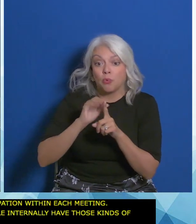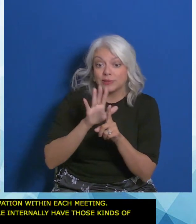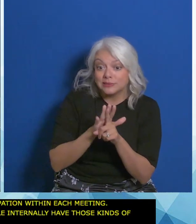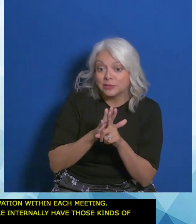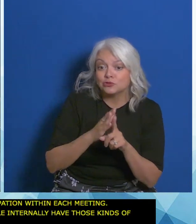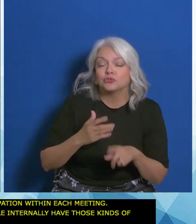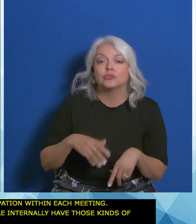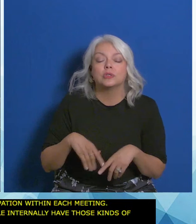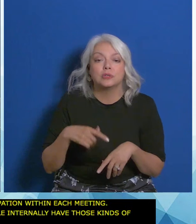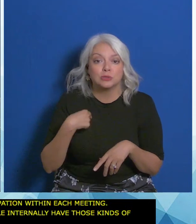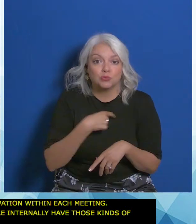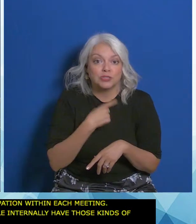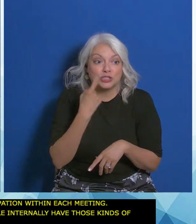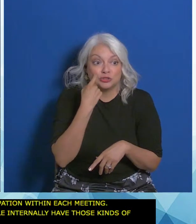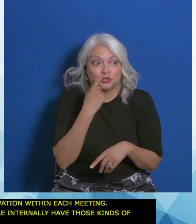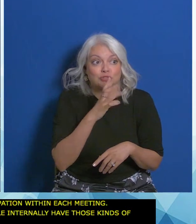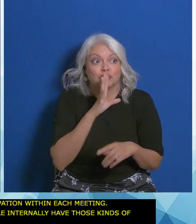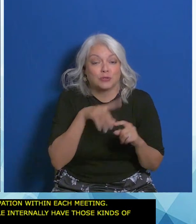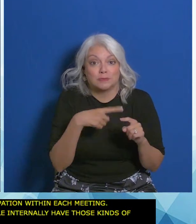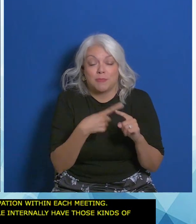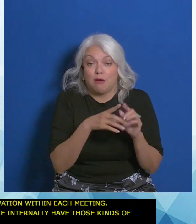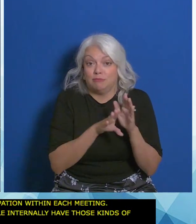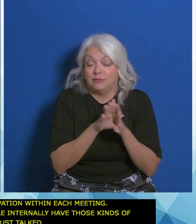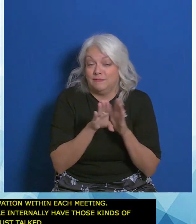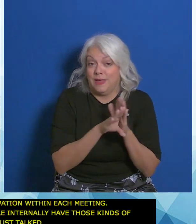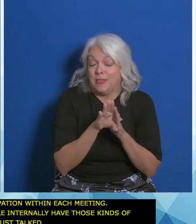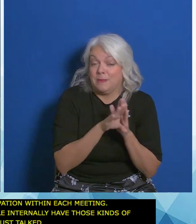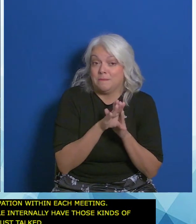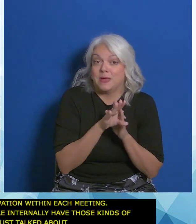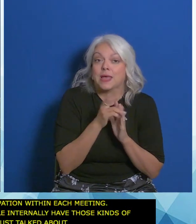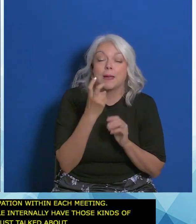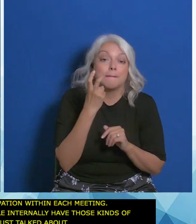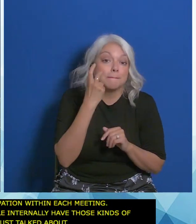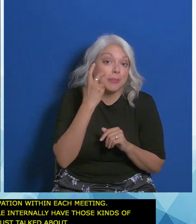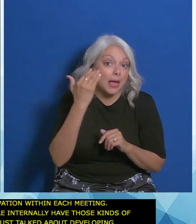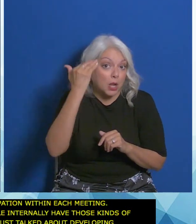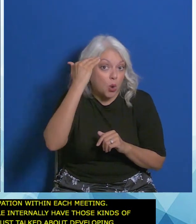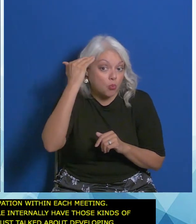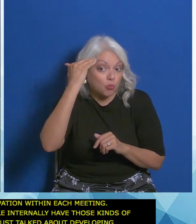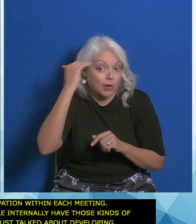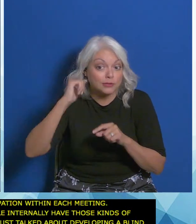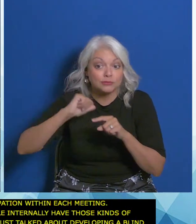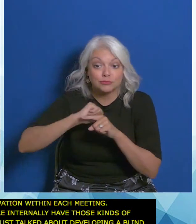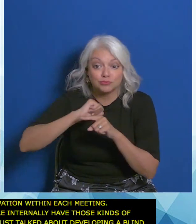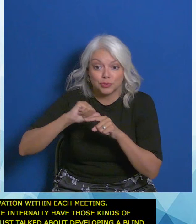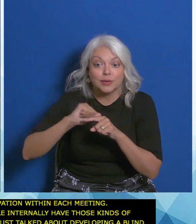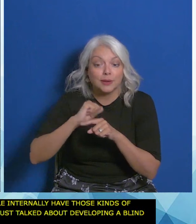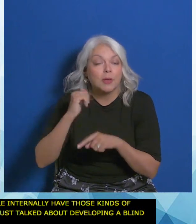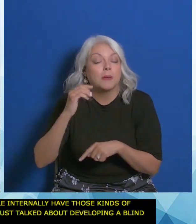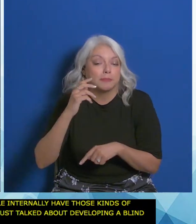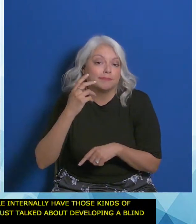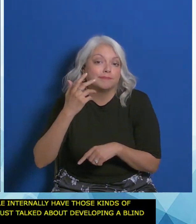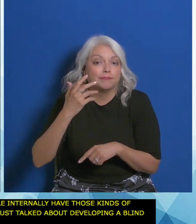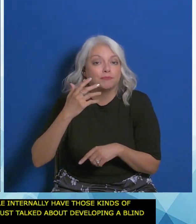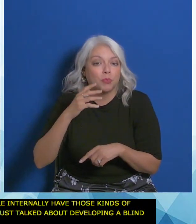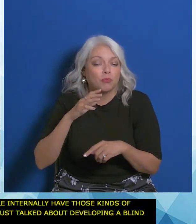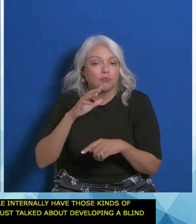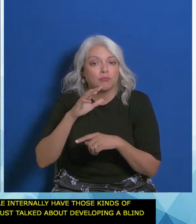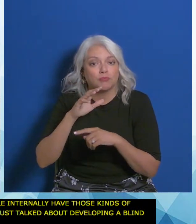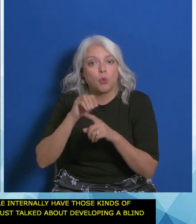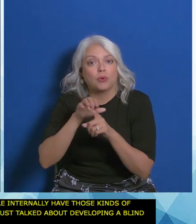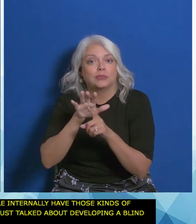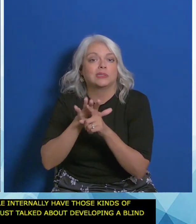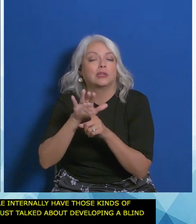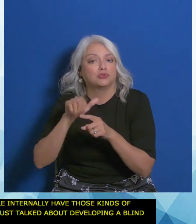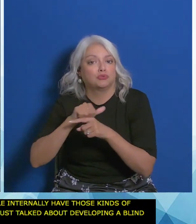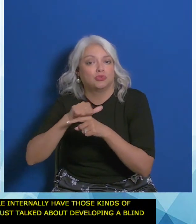orientations. We just talked about developing a blind awareness orientation. So